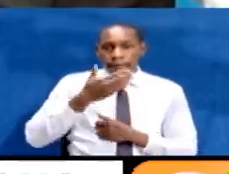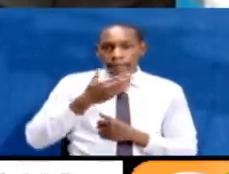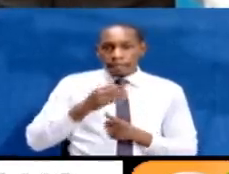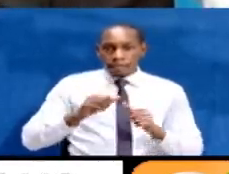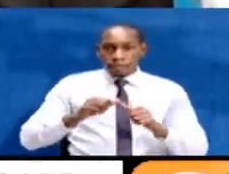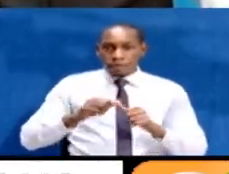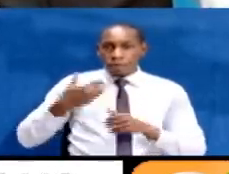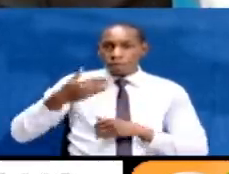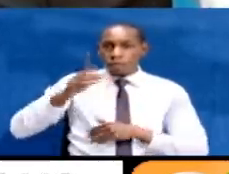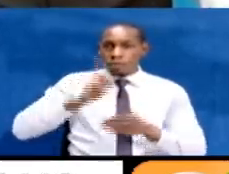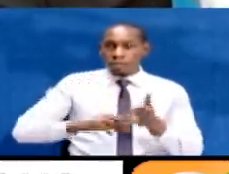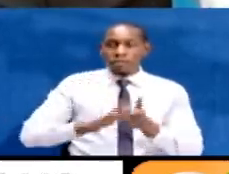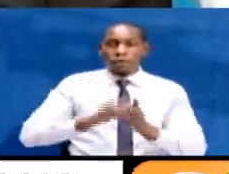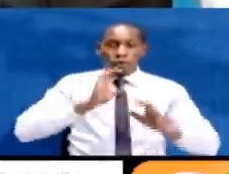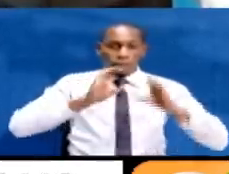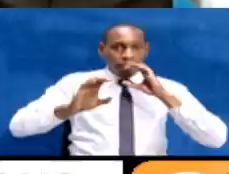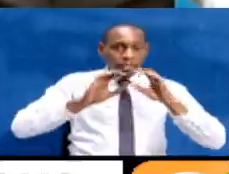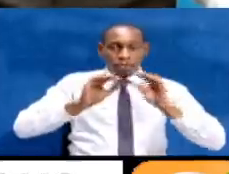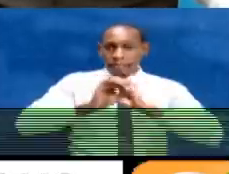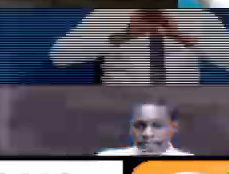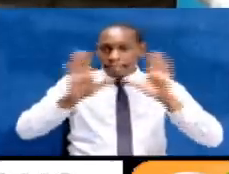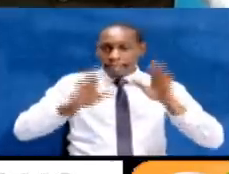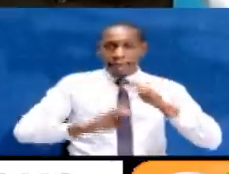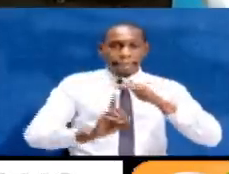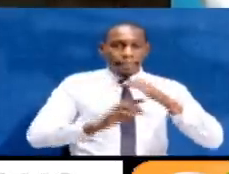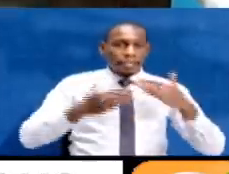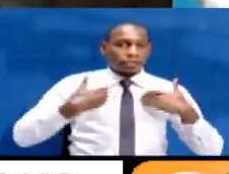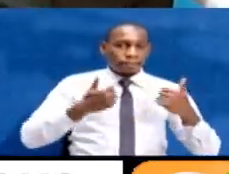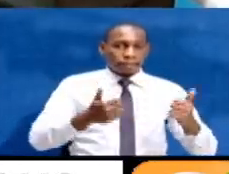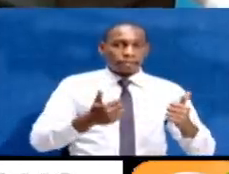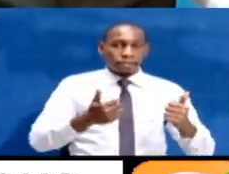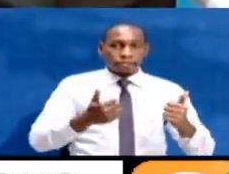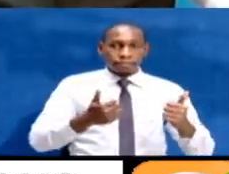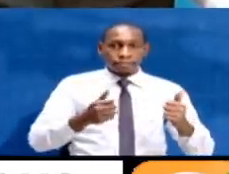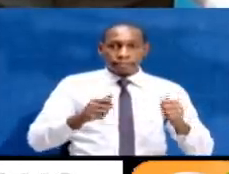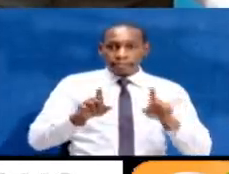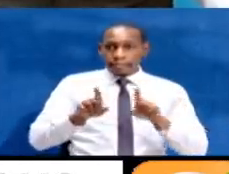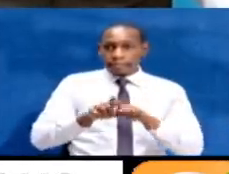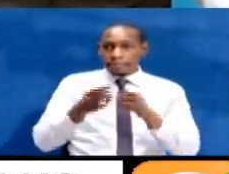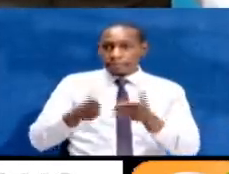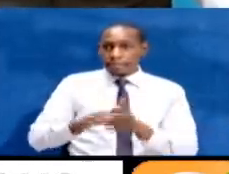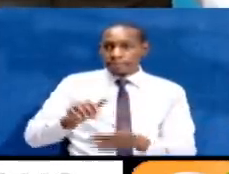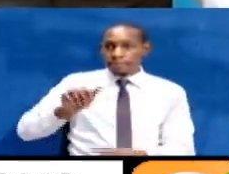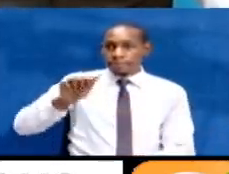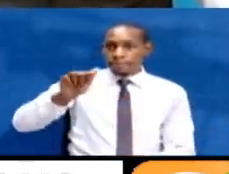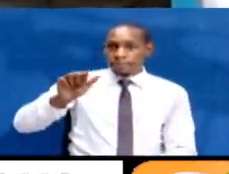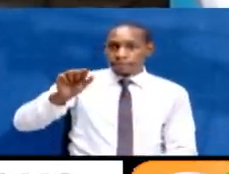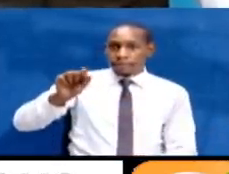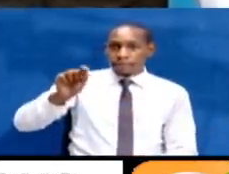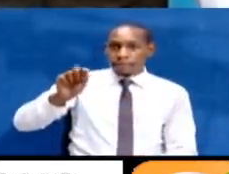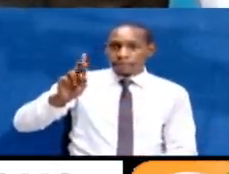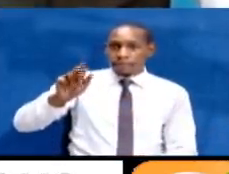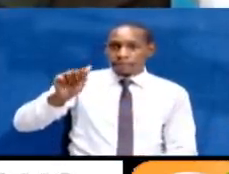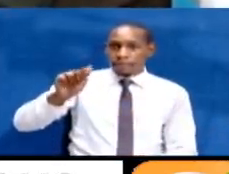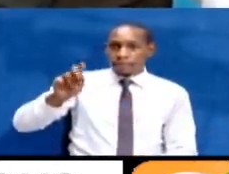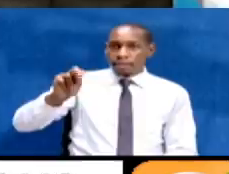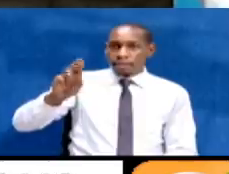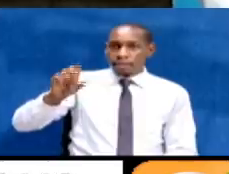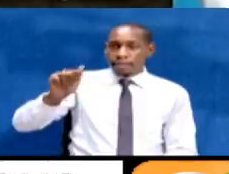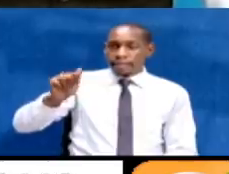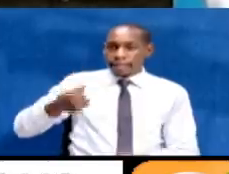constant is very good communication from the Ministry of Health. Now it is AstraZeneca. Tell us about